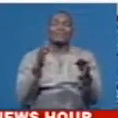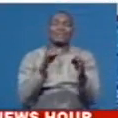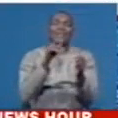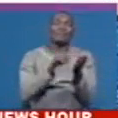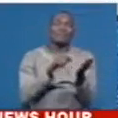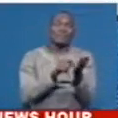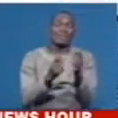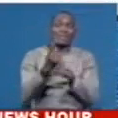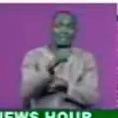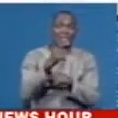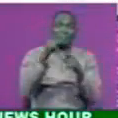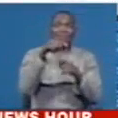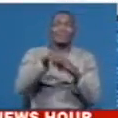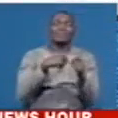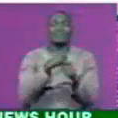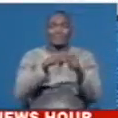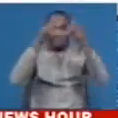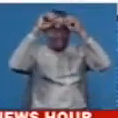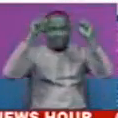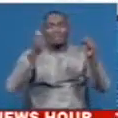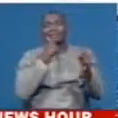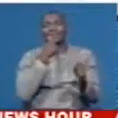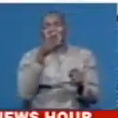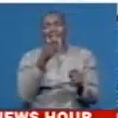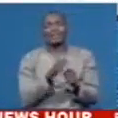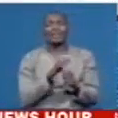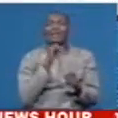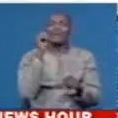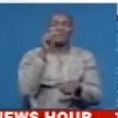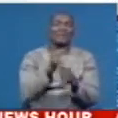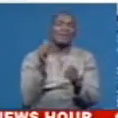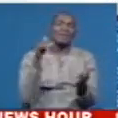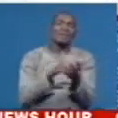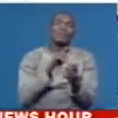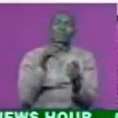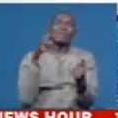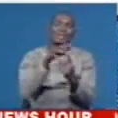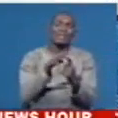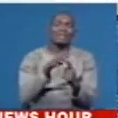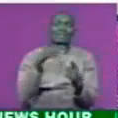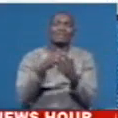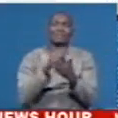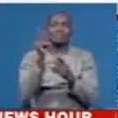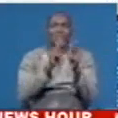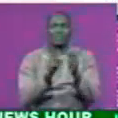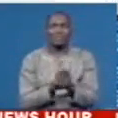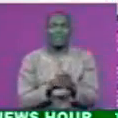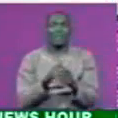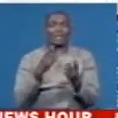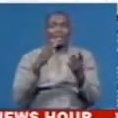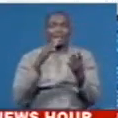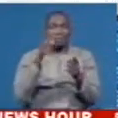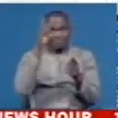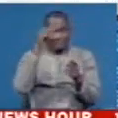Day 2018 in Accra, President Akufo Addo condemned all forms of attacks on journalists in their line of duty. Egyptian